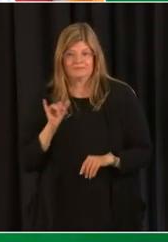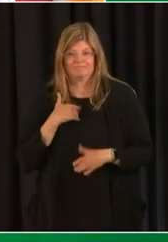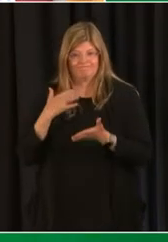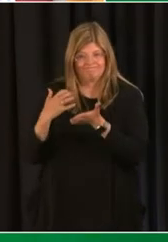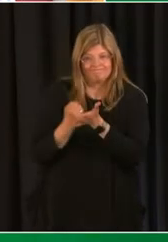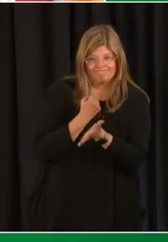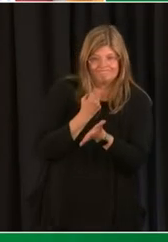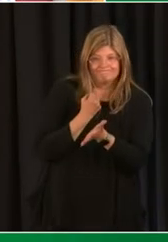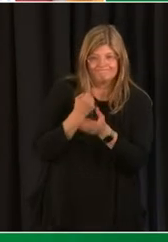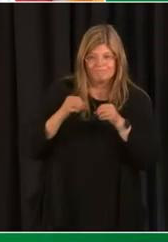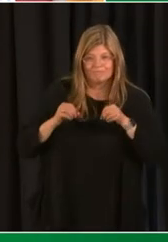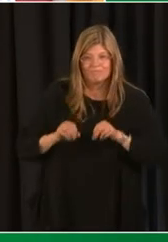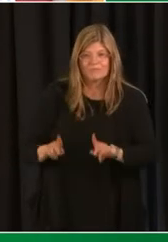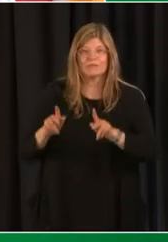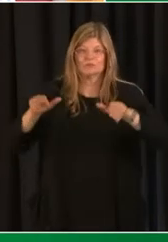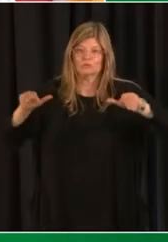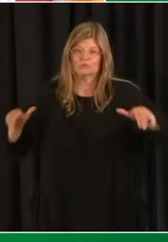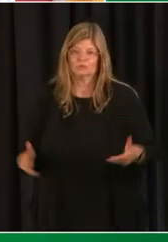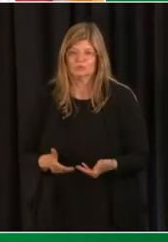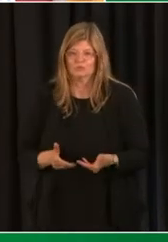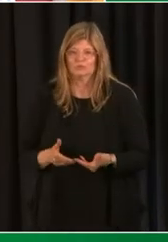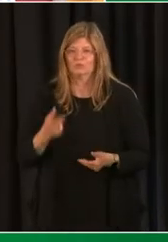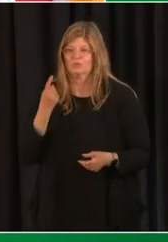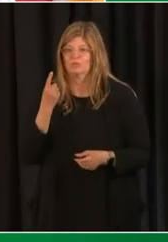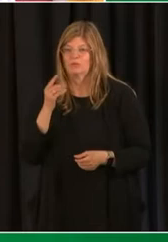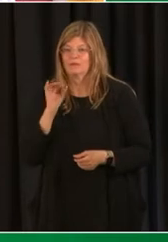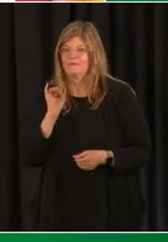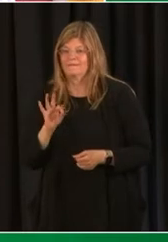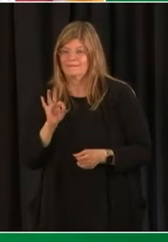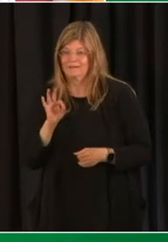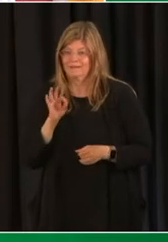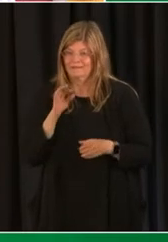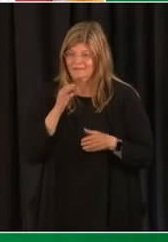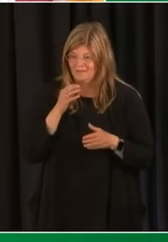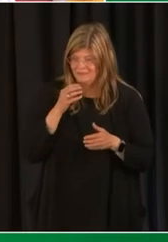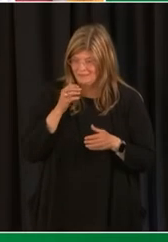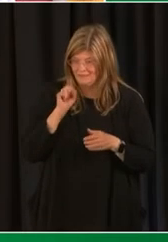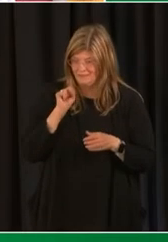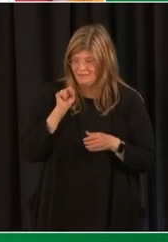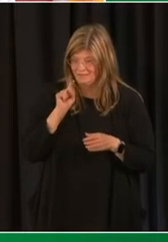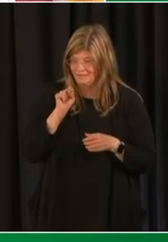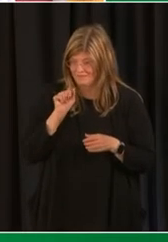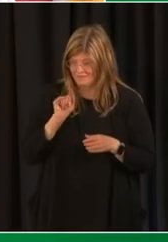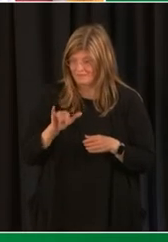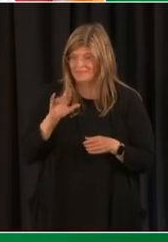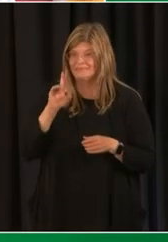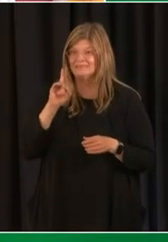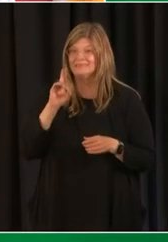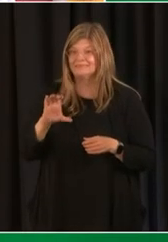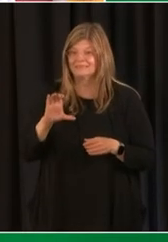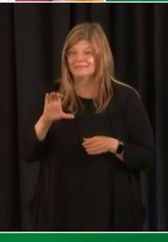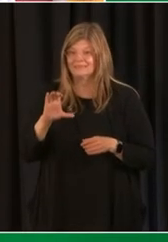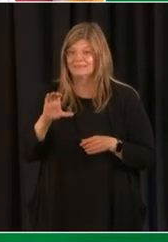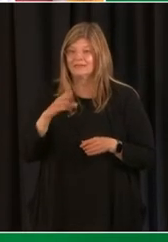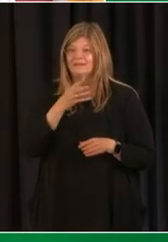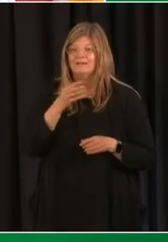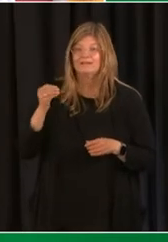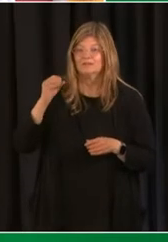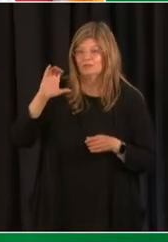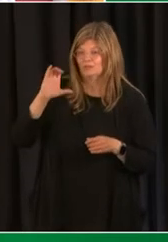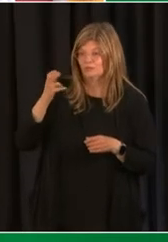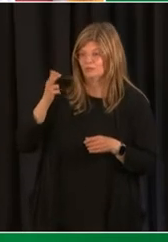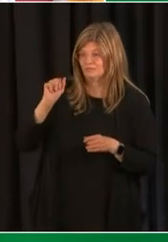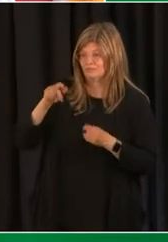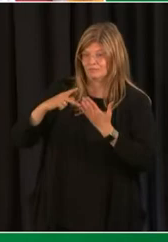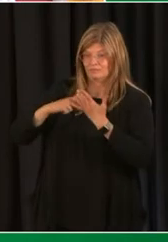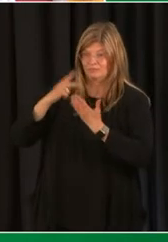opportunity to introduce one of the recipients of the Stay DC and CHAP program, and